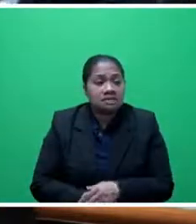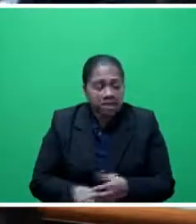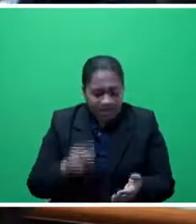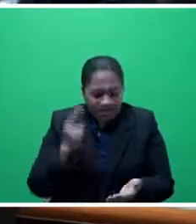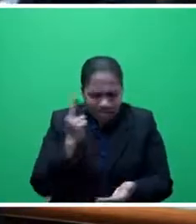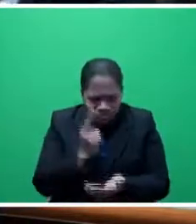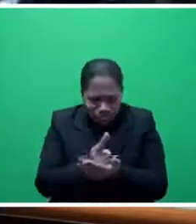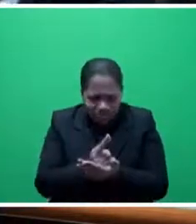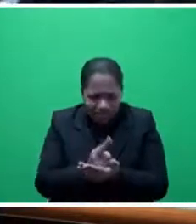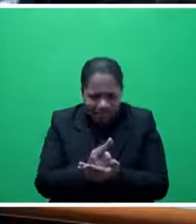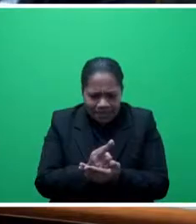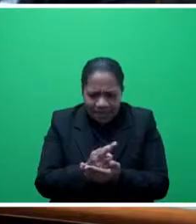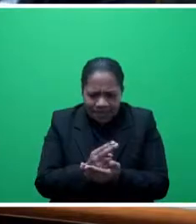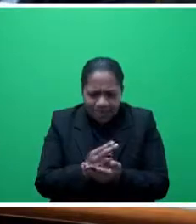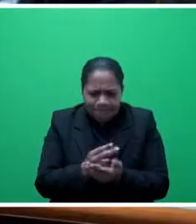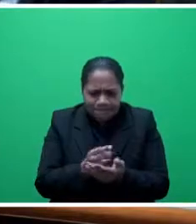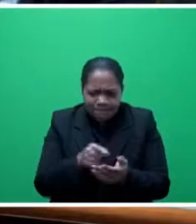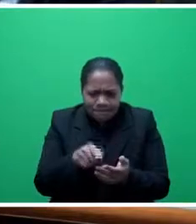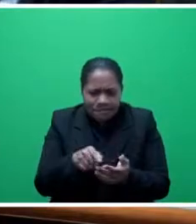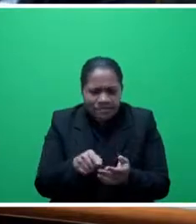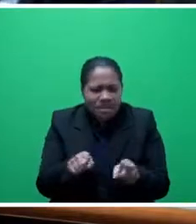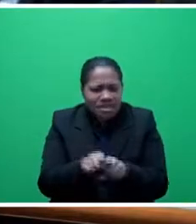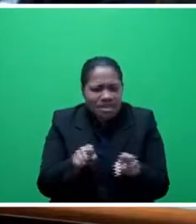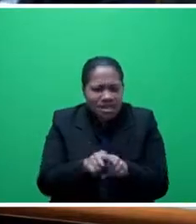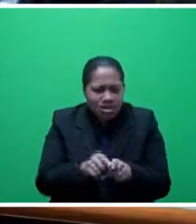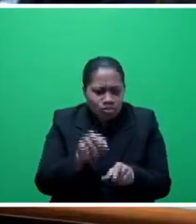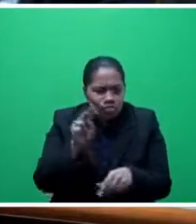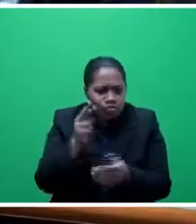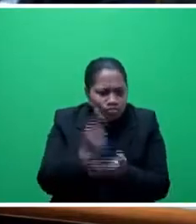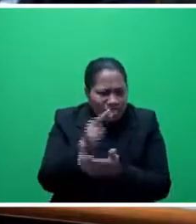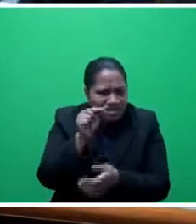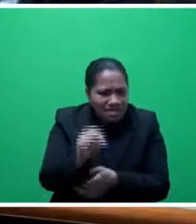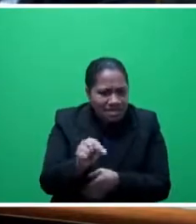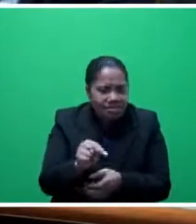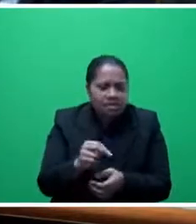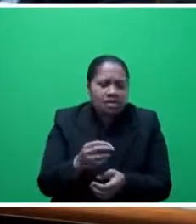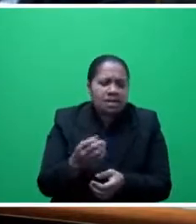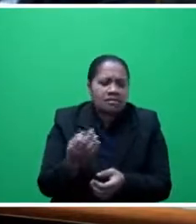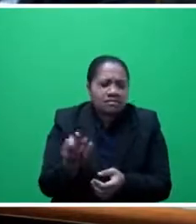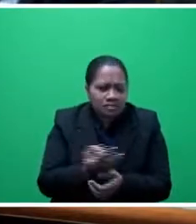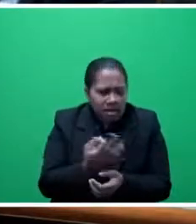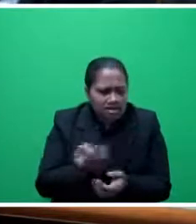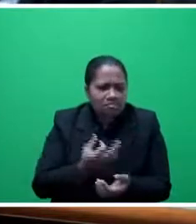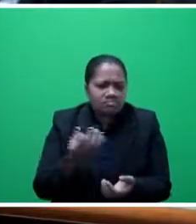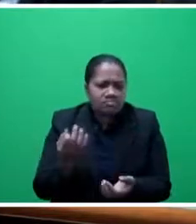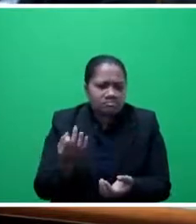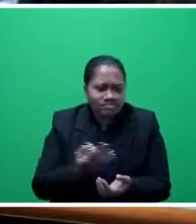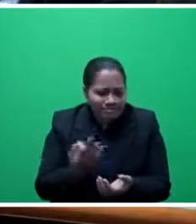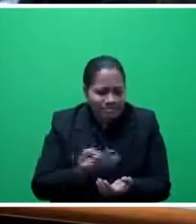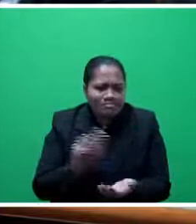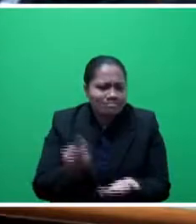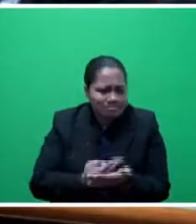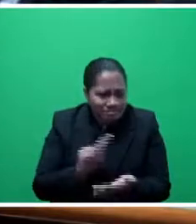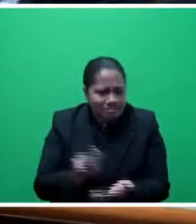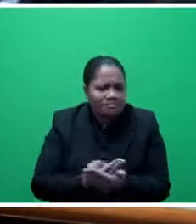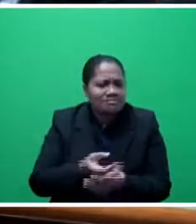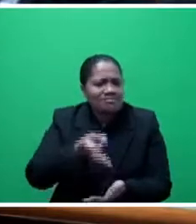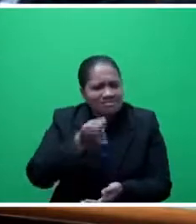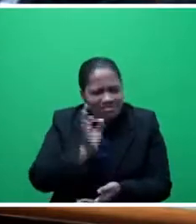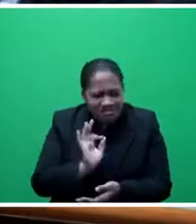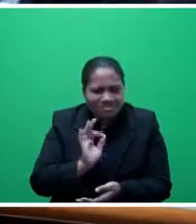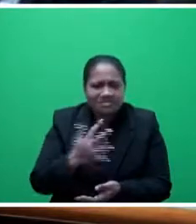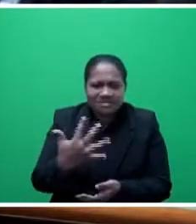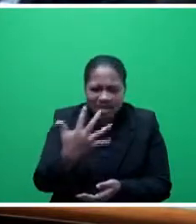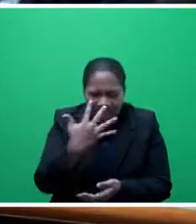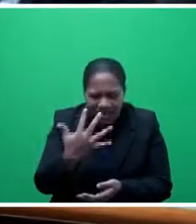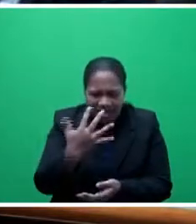items like rice, flour, tea, garlic, onions, as well as medicine, was already duty-free, but people will